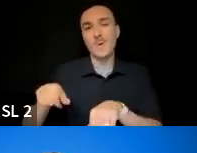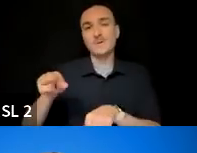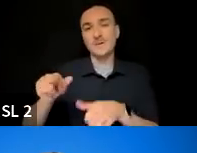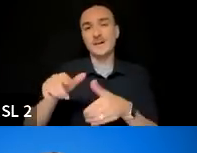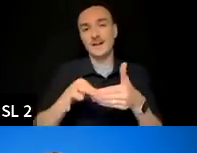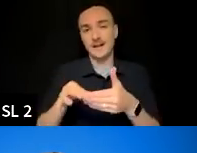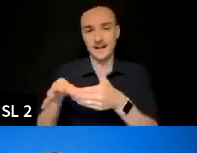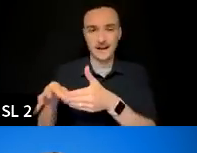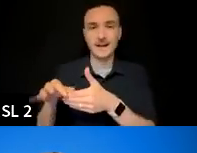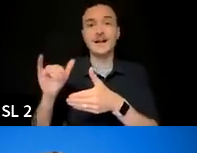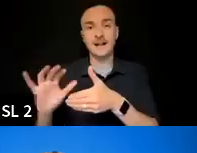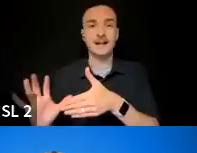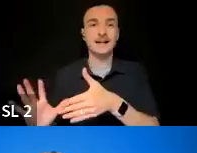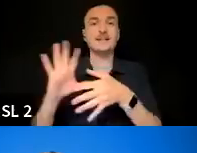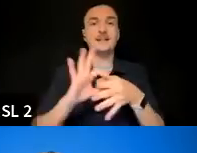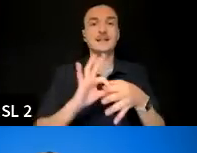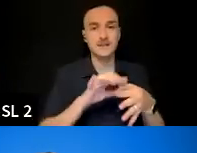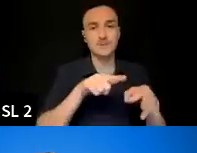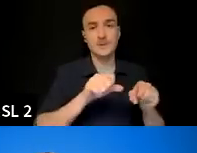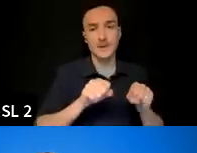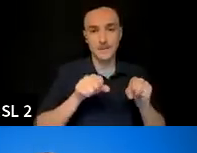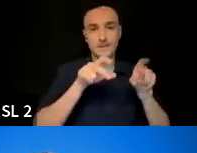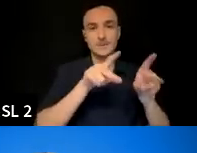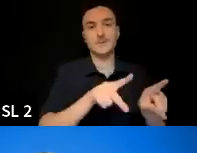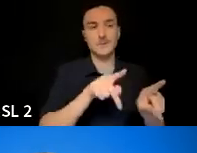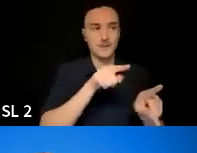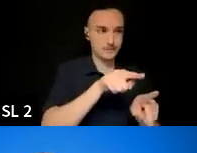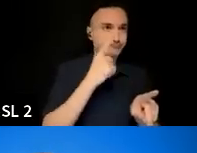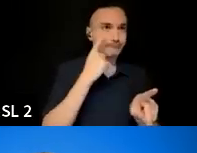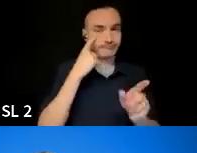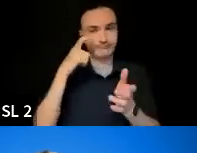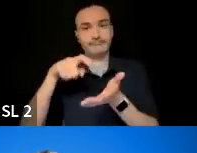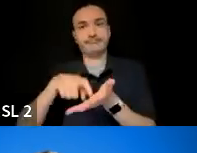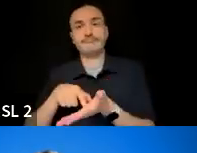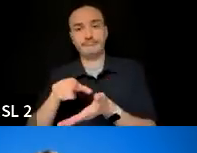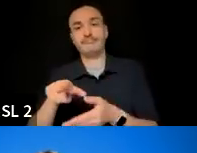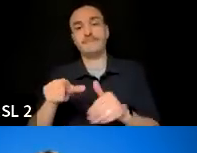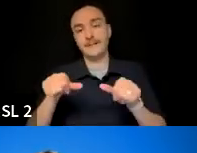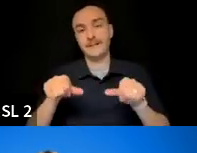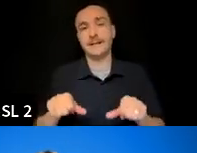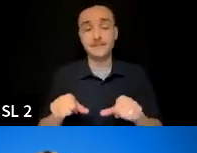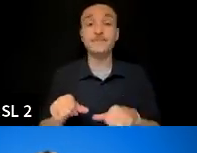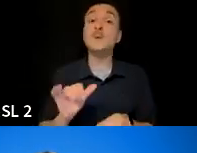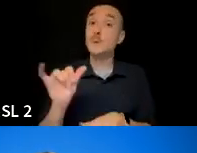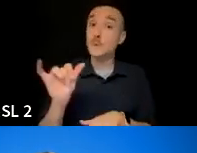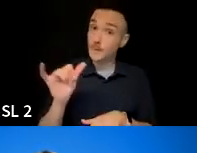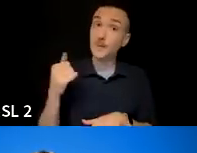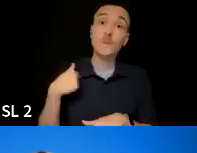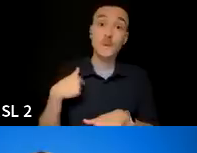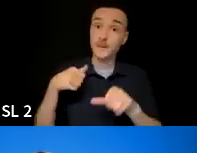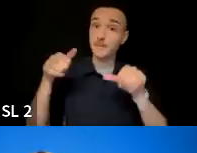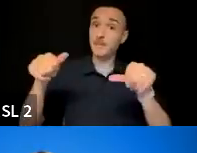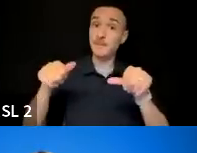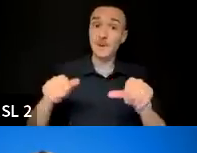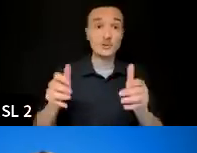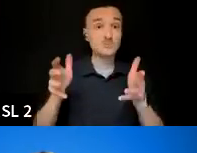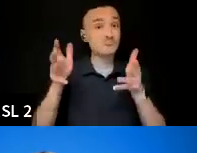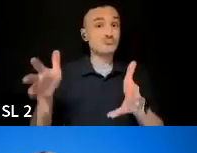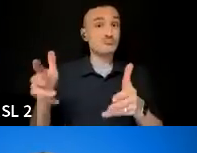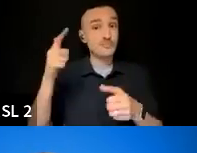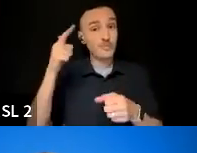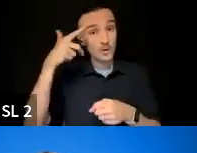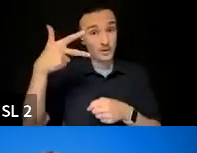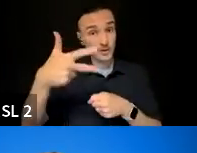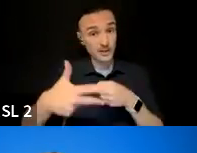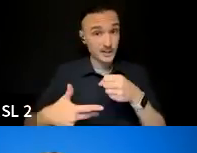funding opportunity. Also, many of our opportunities are active for up to 3 years, and a lot can change in 3 years.